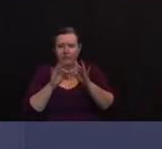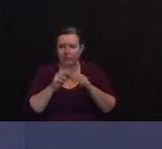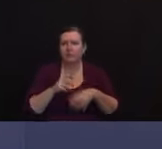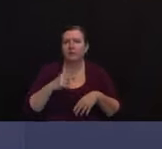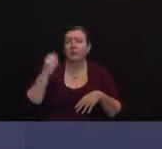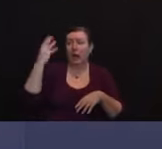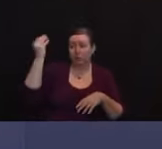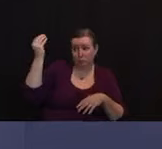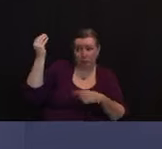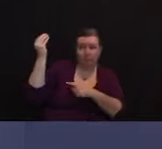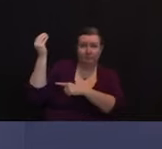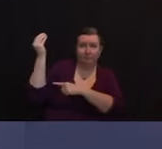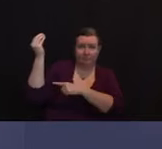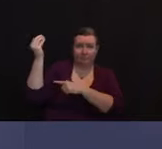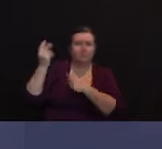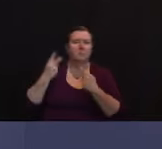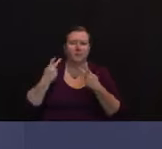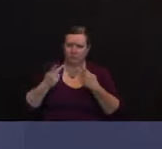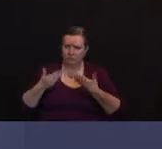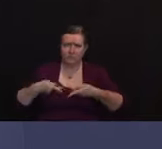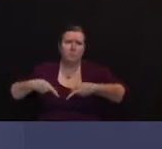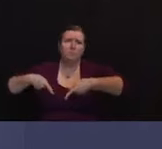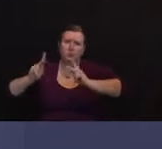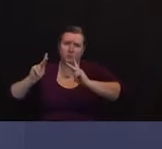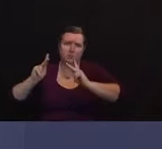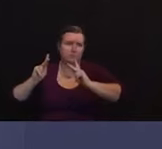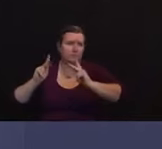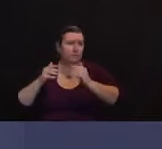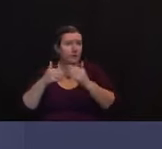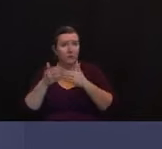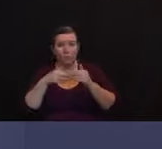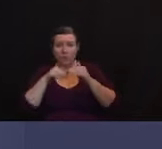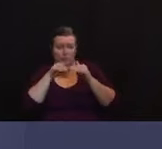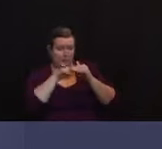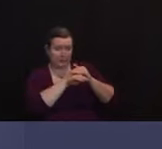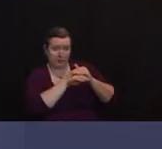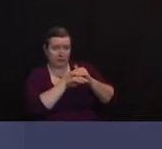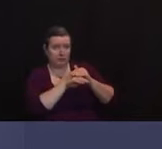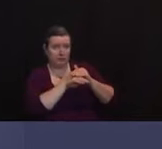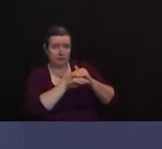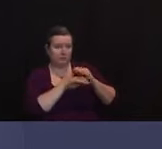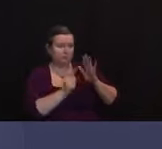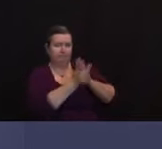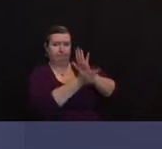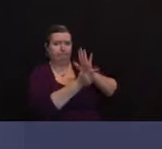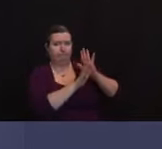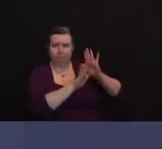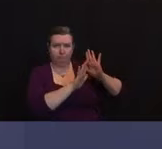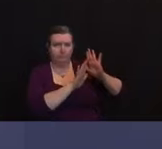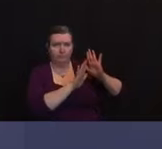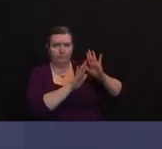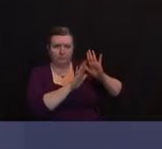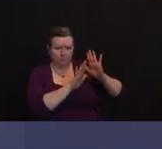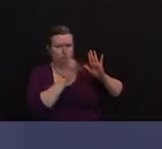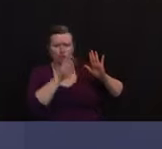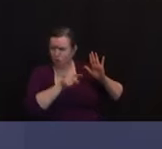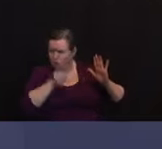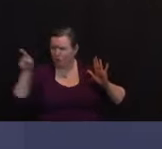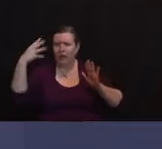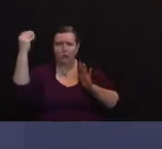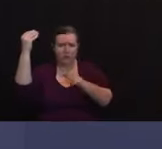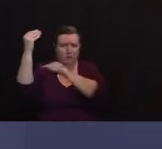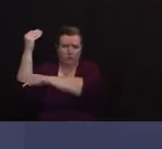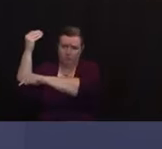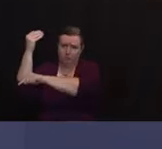permitted even when indoor visitation is otherwise restricted because of the facility's status.